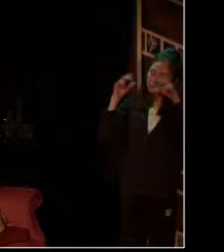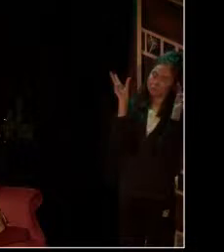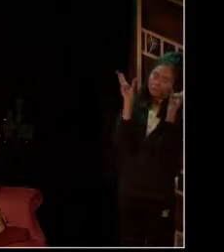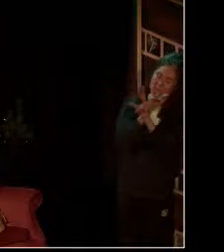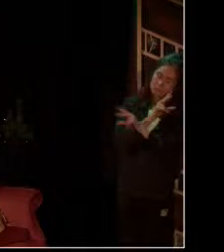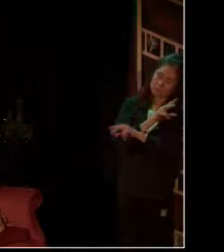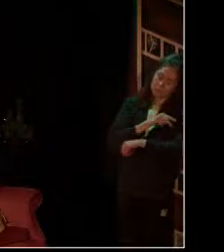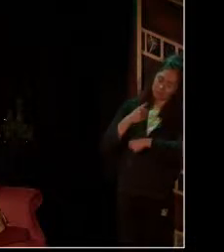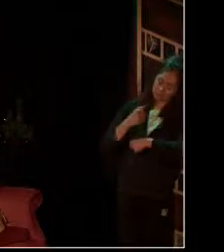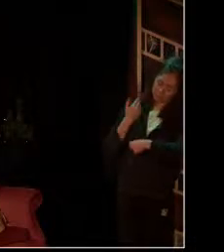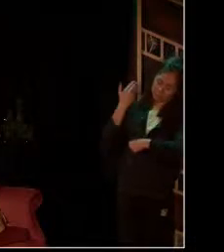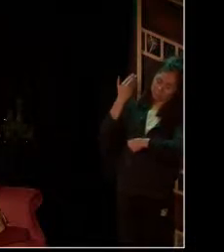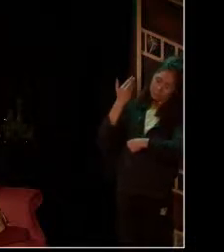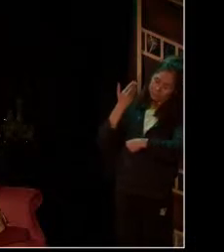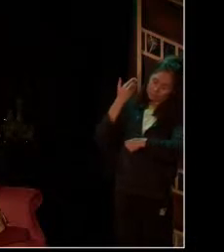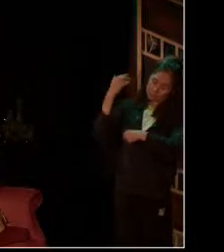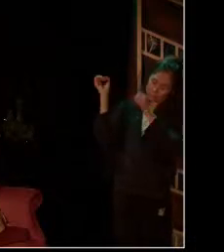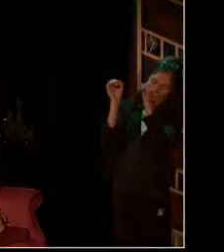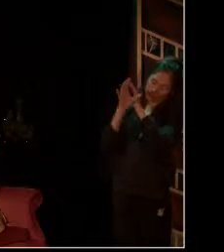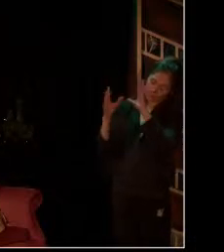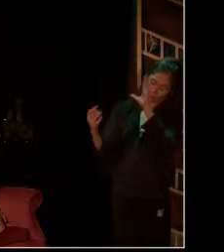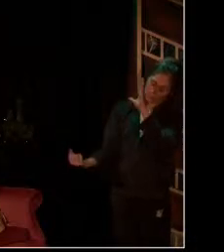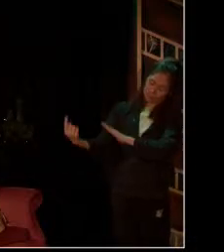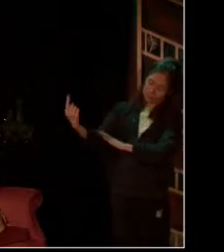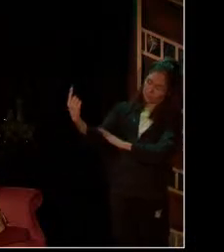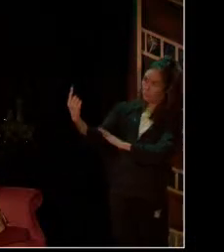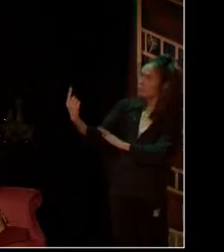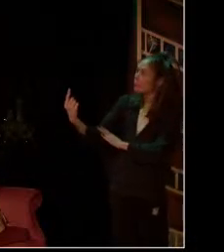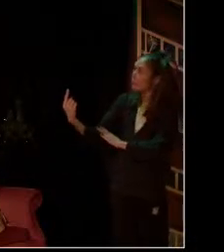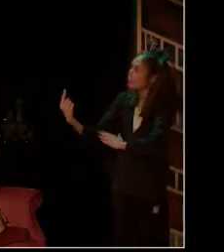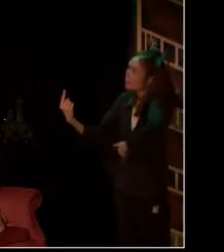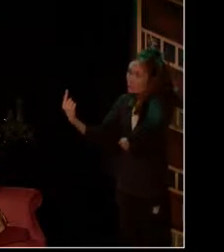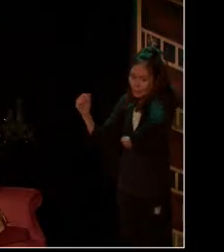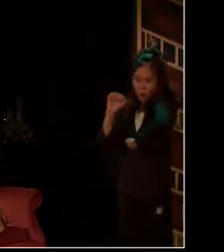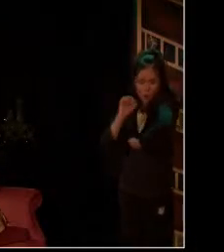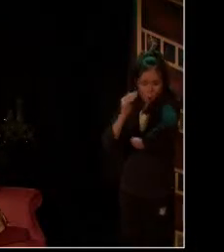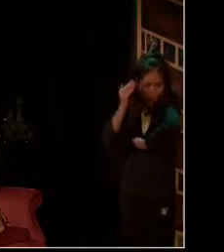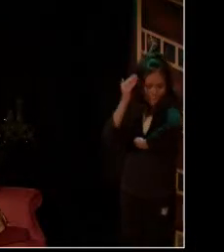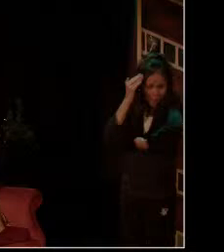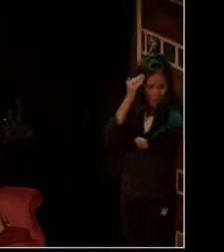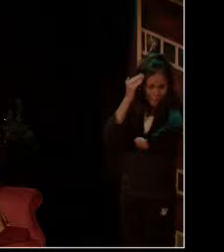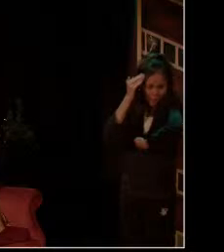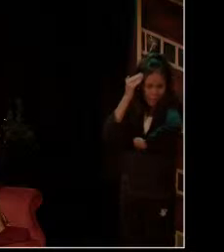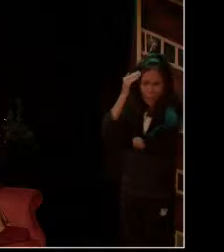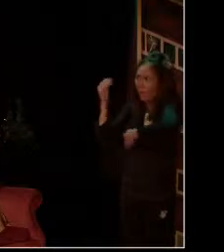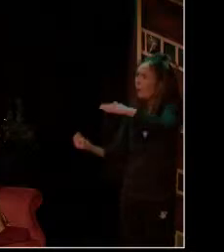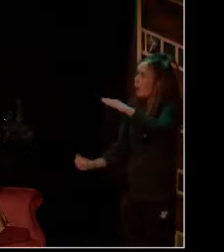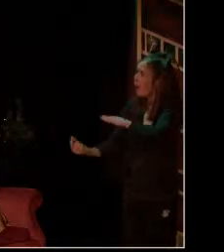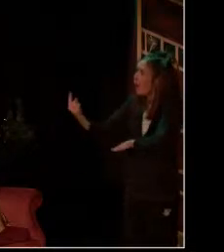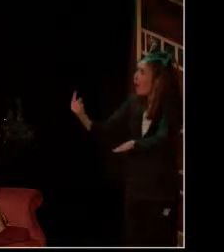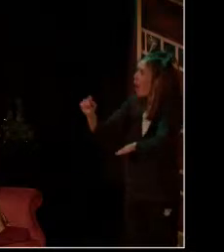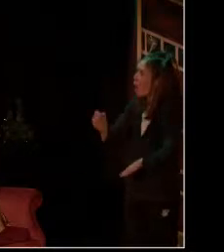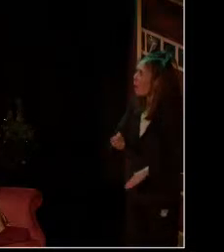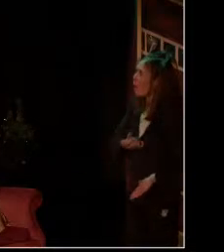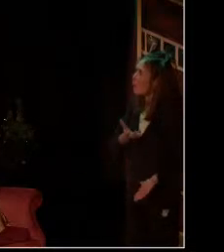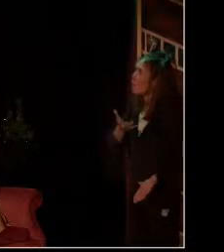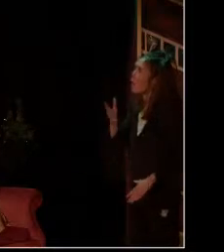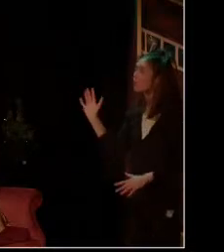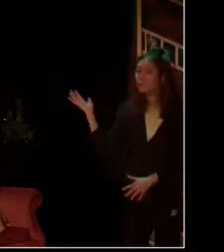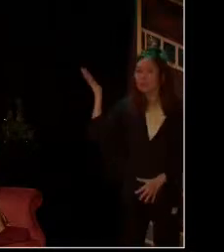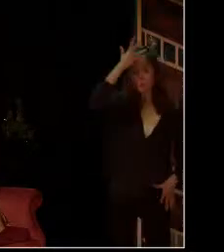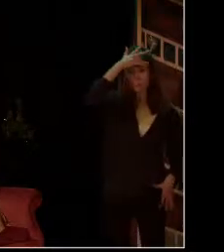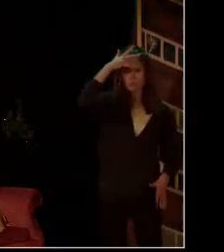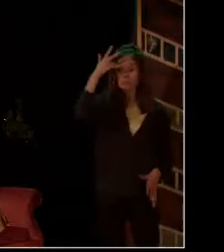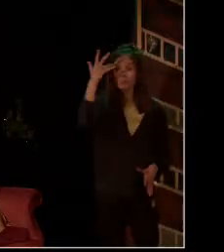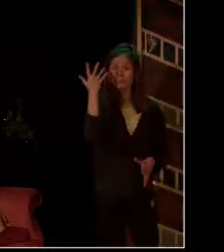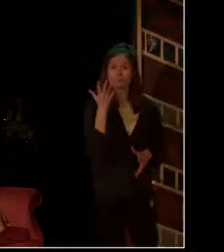a grieving angel, a vessel full of sorrow, dressed in pure white robes,